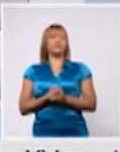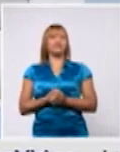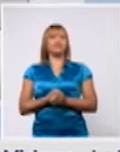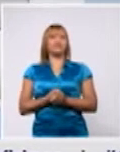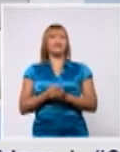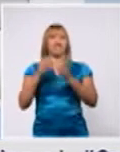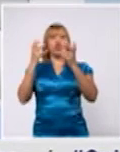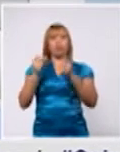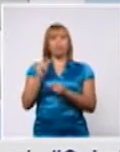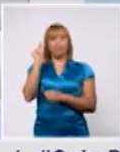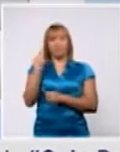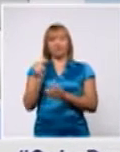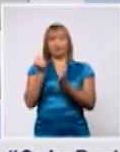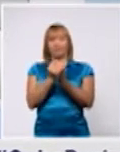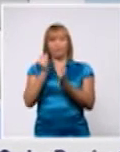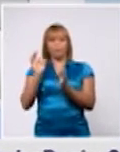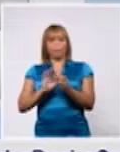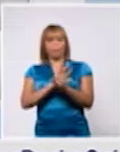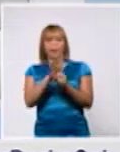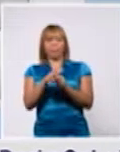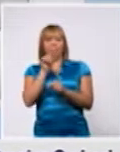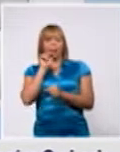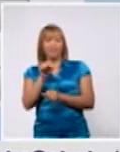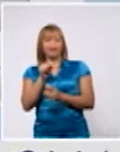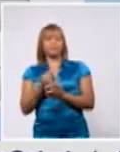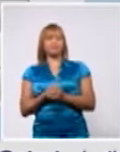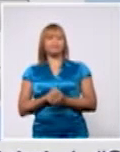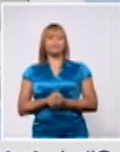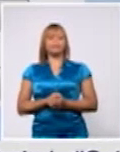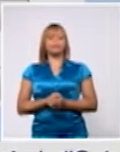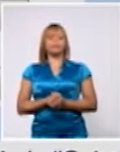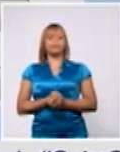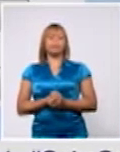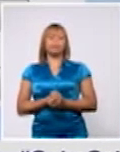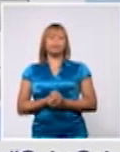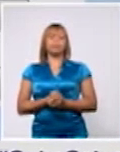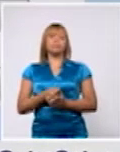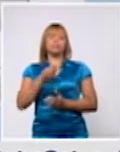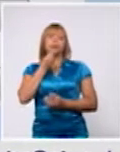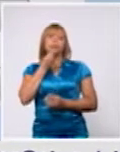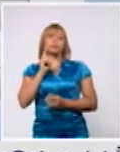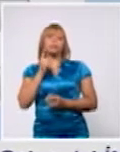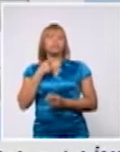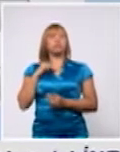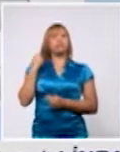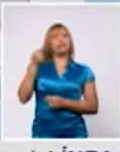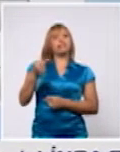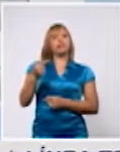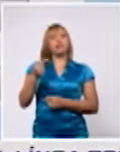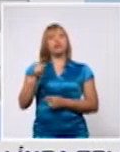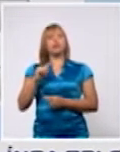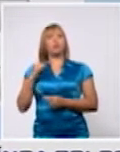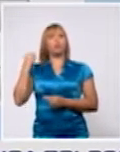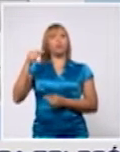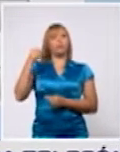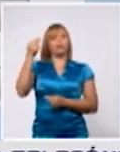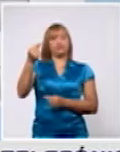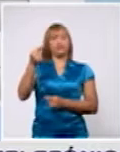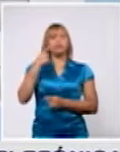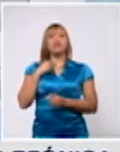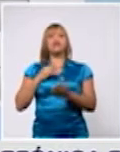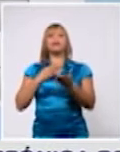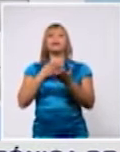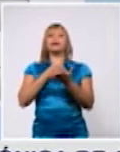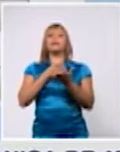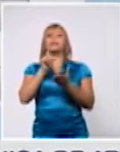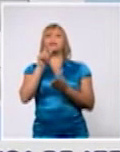273,943 people were diagnosed with the virus yesterday. And it looks likely that tomorrow, if not the